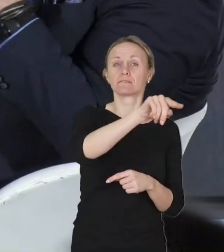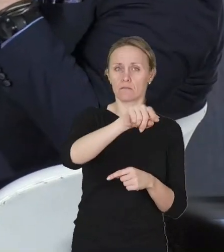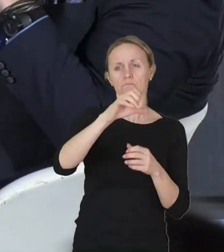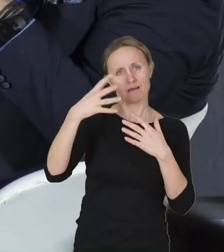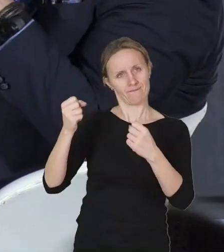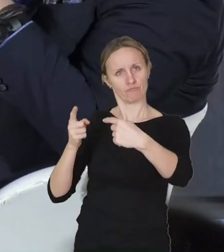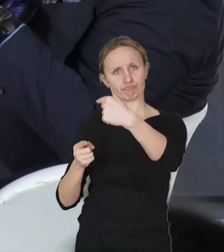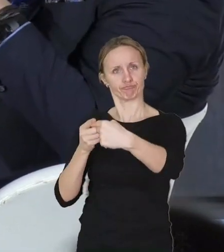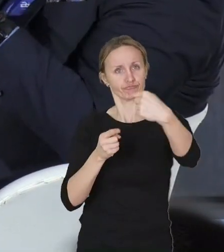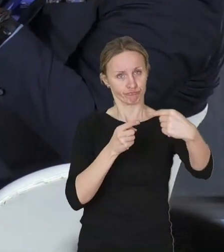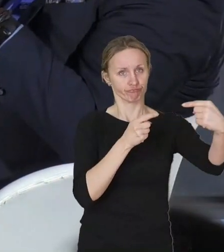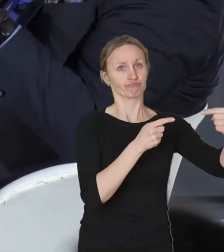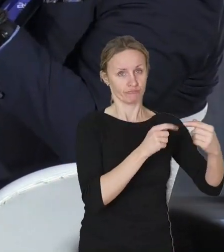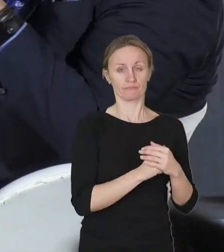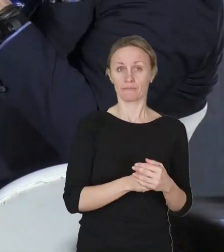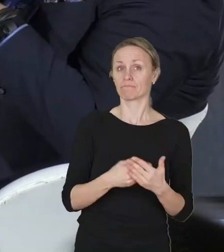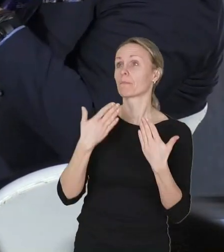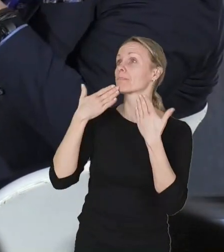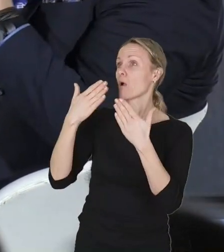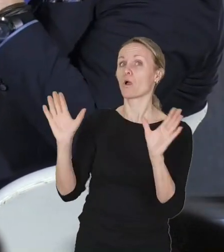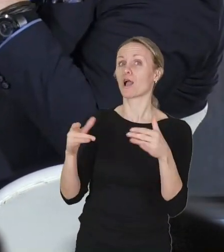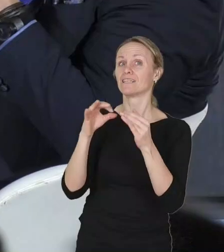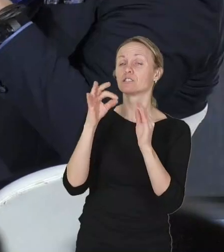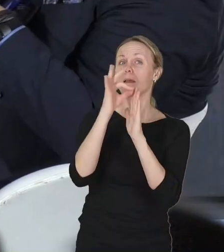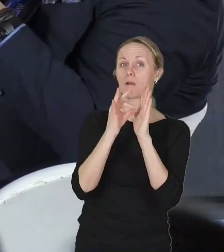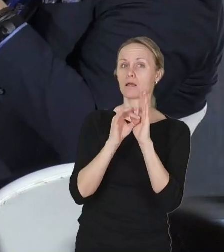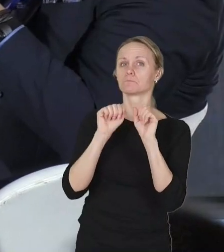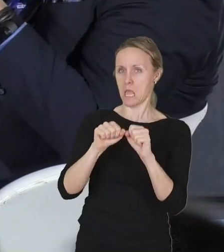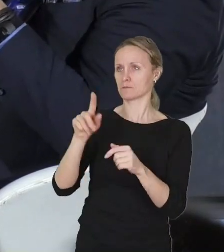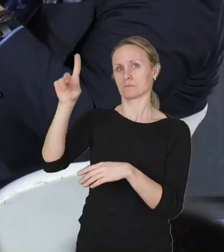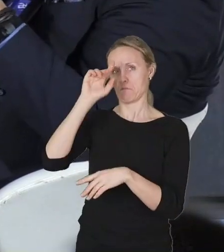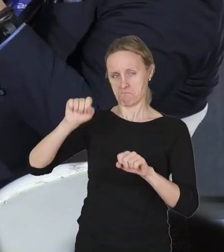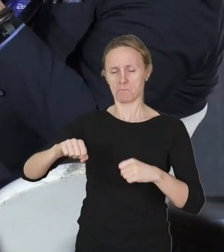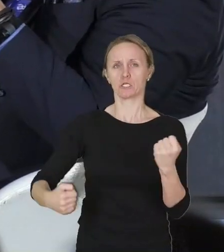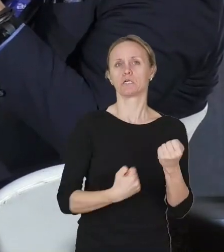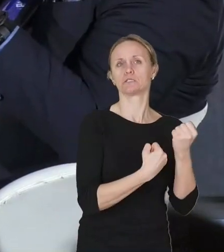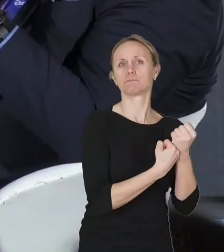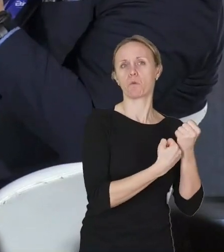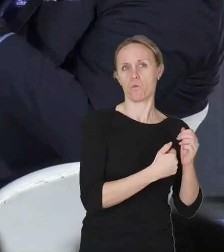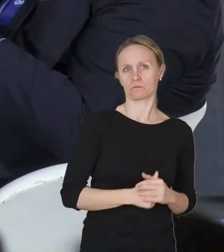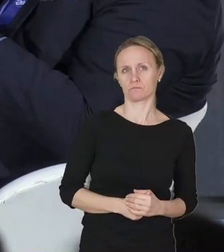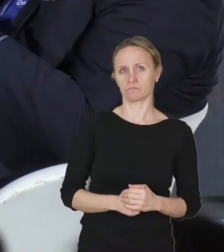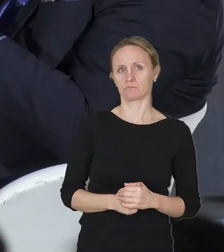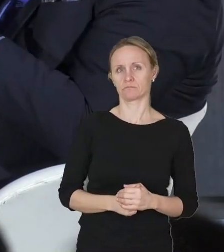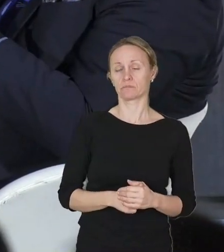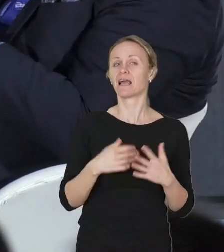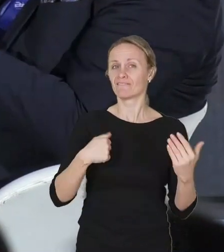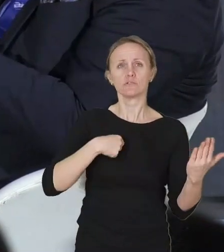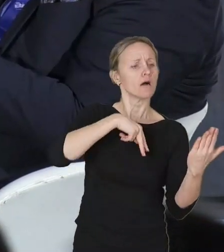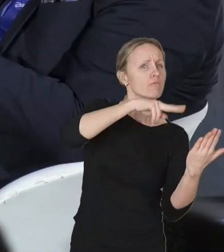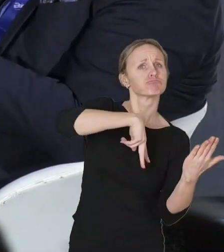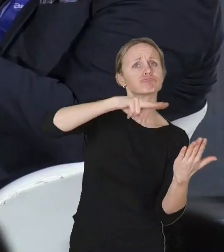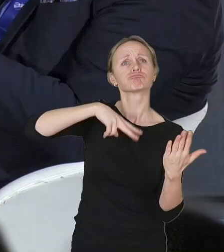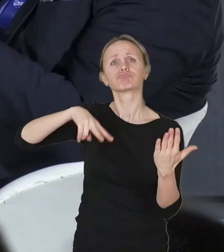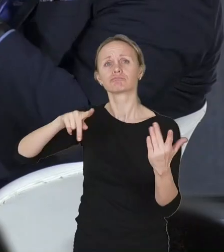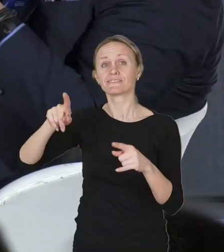answer is when we read Draghi report, he proposed a lot of interesting diagnoses. To some of them, he is trying to